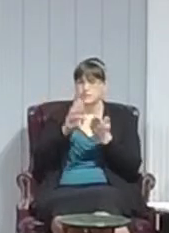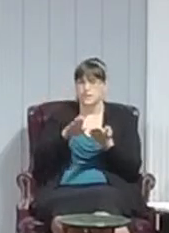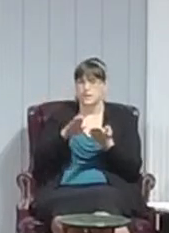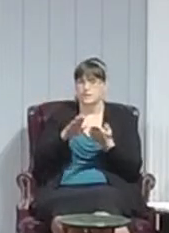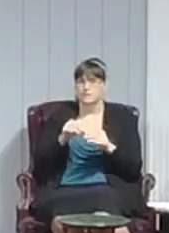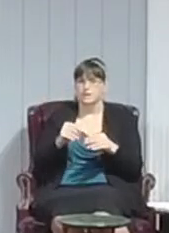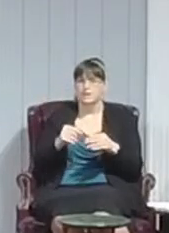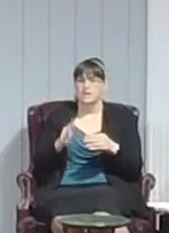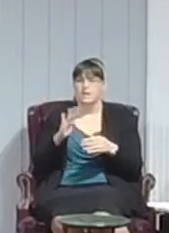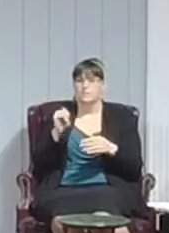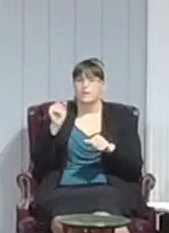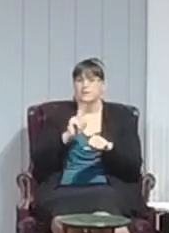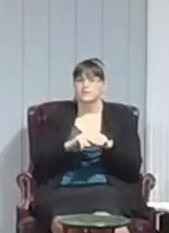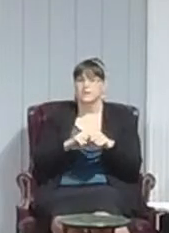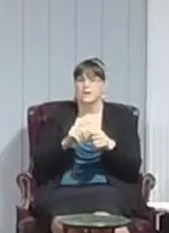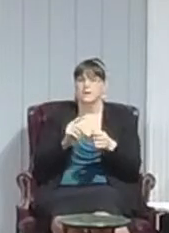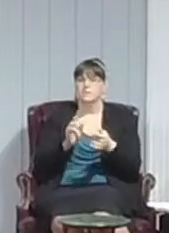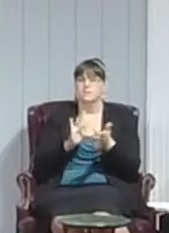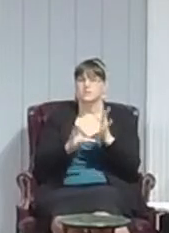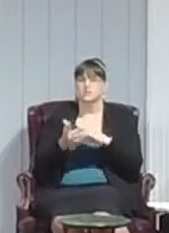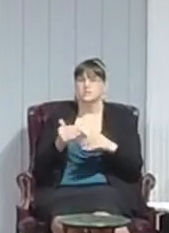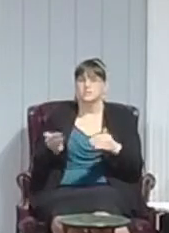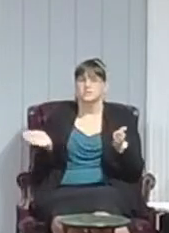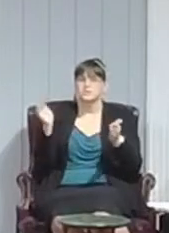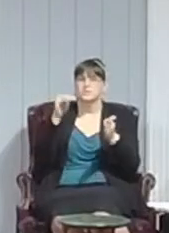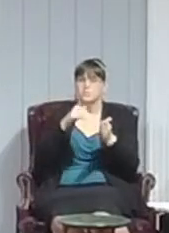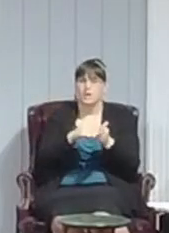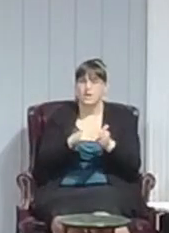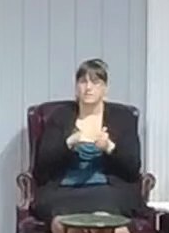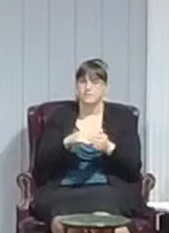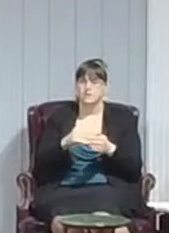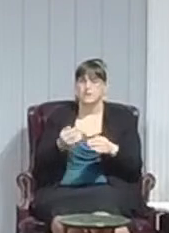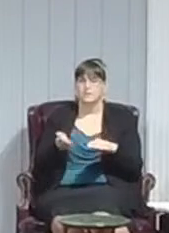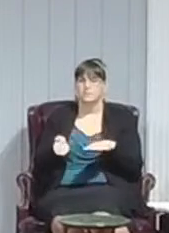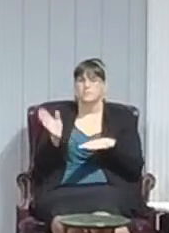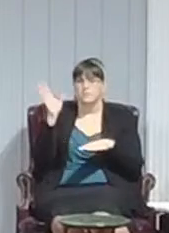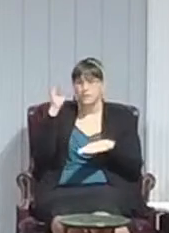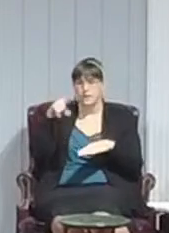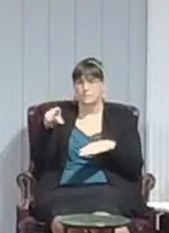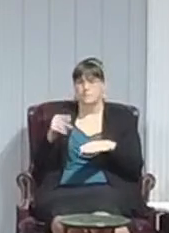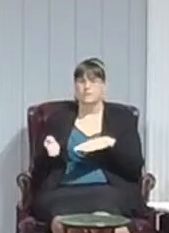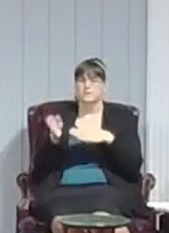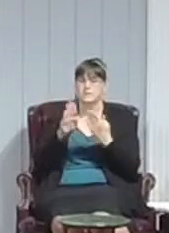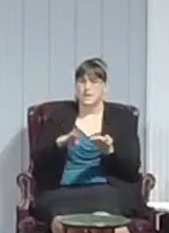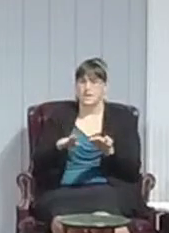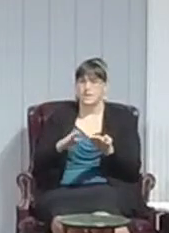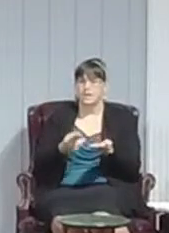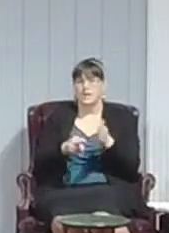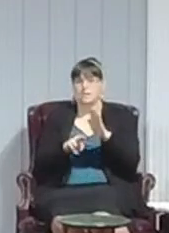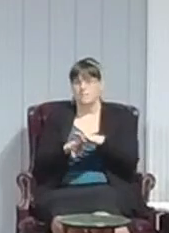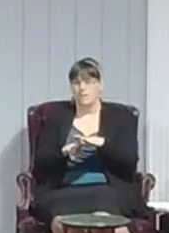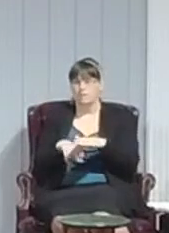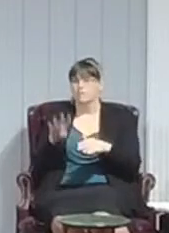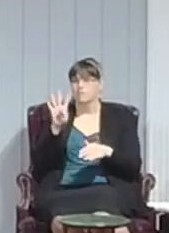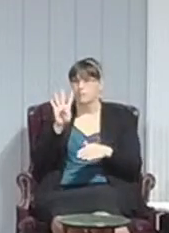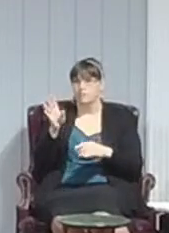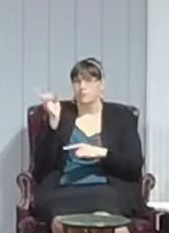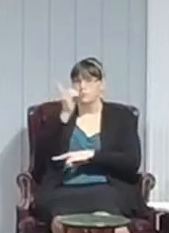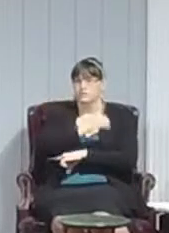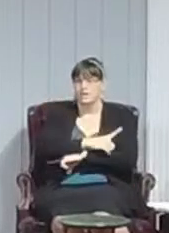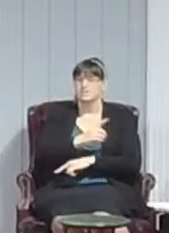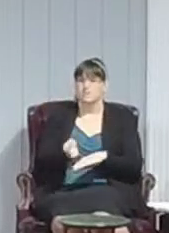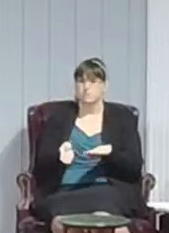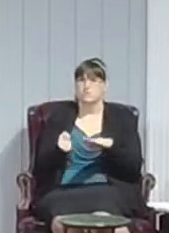gets there, Lazarus has been dead and buried for 4 days. I mean, he's dead.